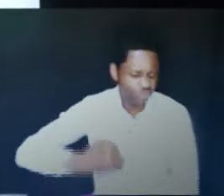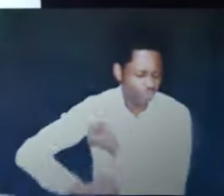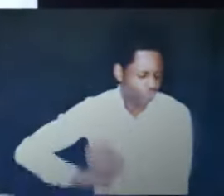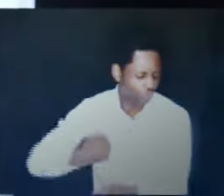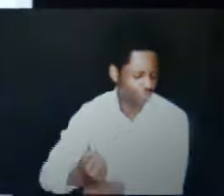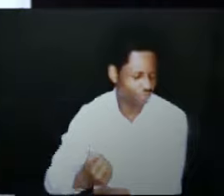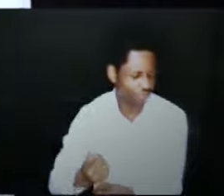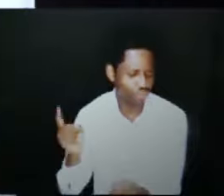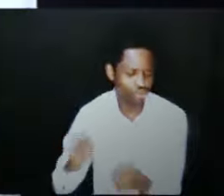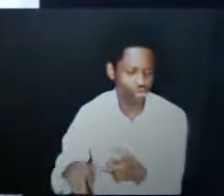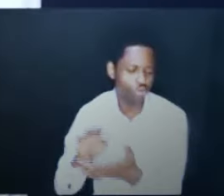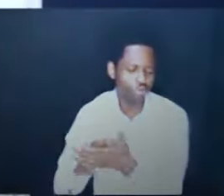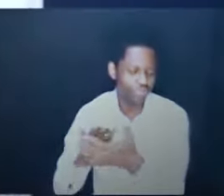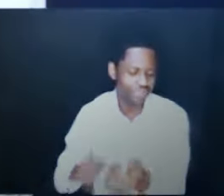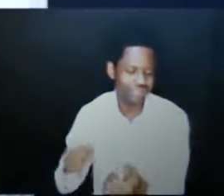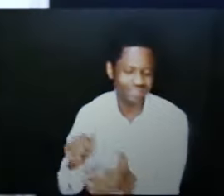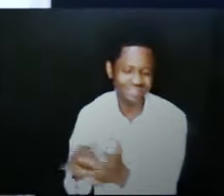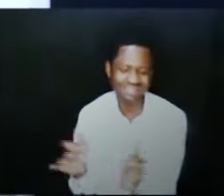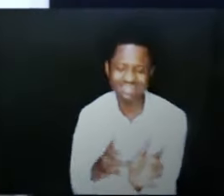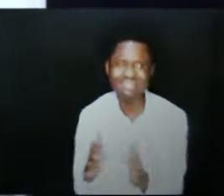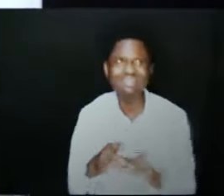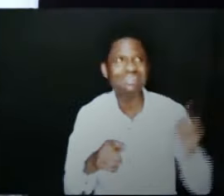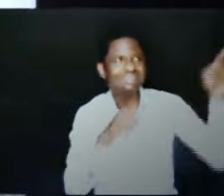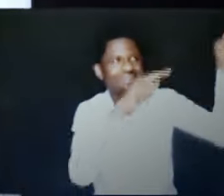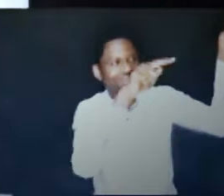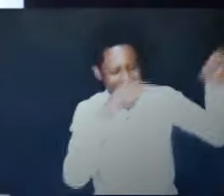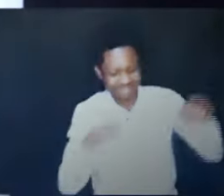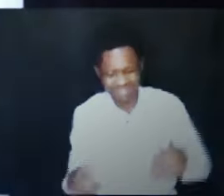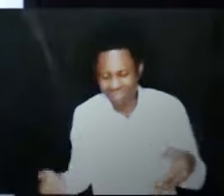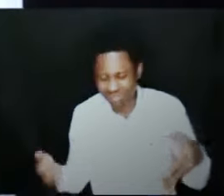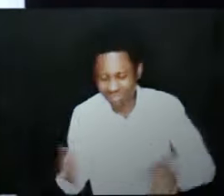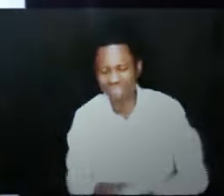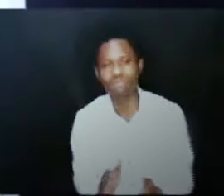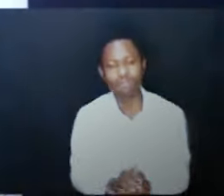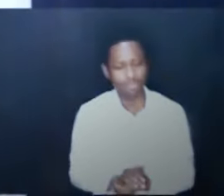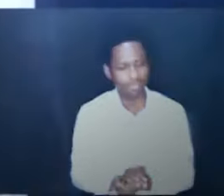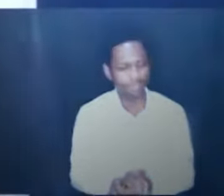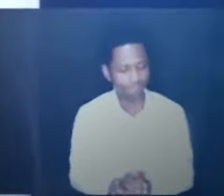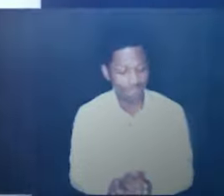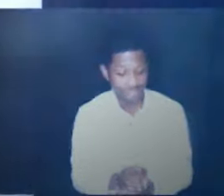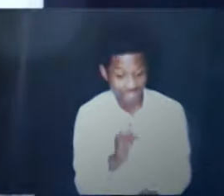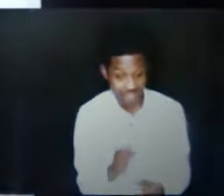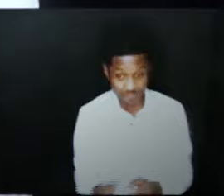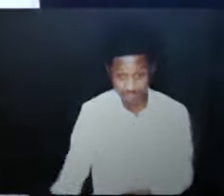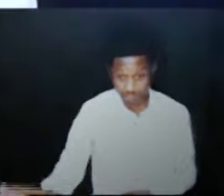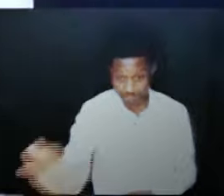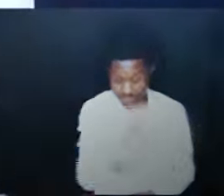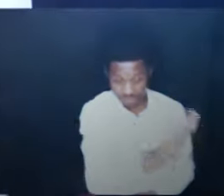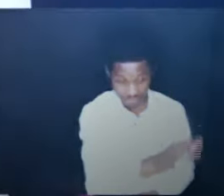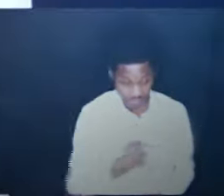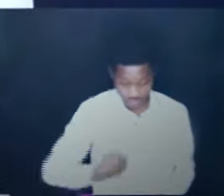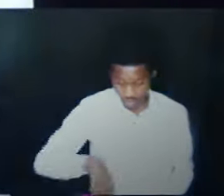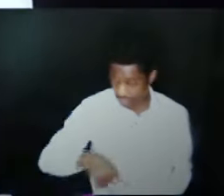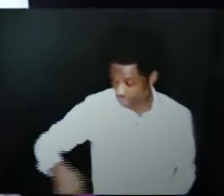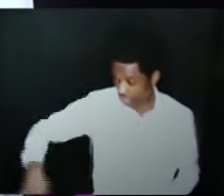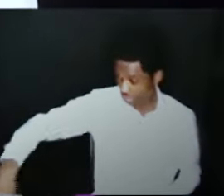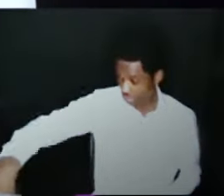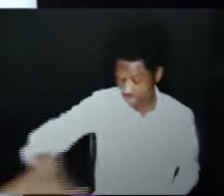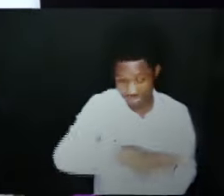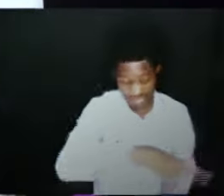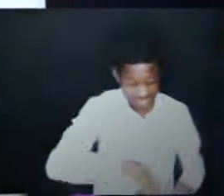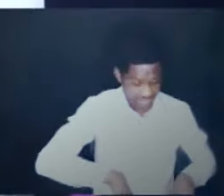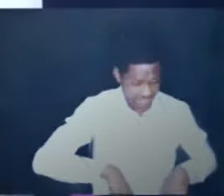If those of us who have believed, lived a life of repentance, they will not struggle to